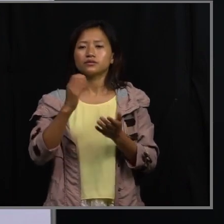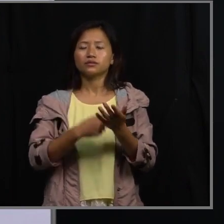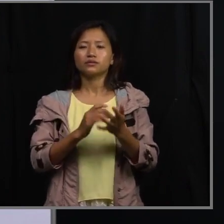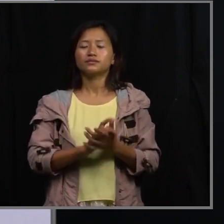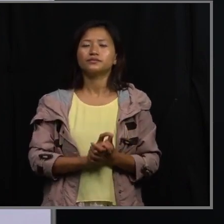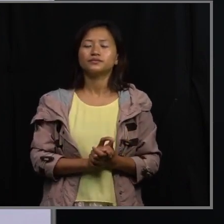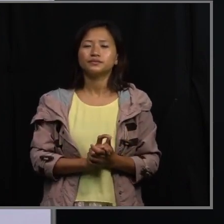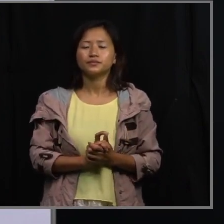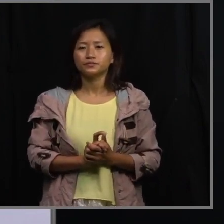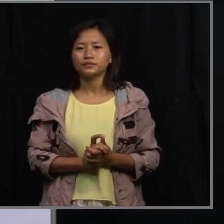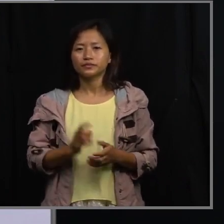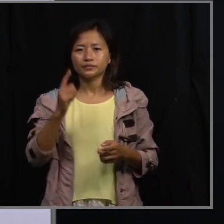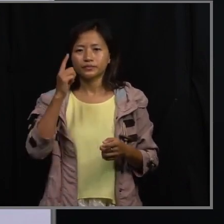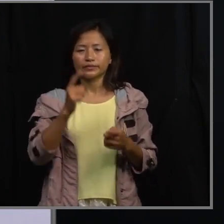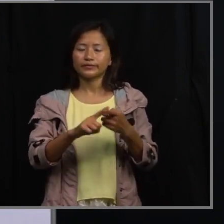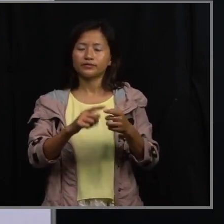example.